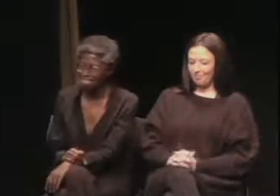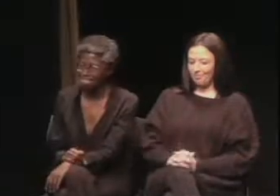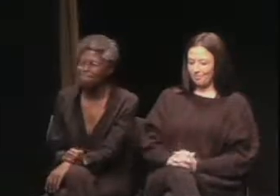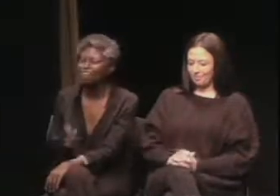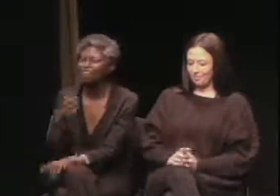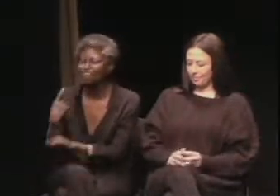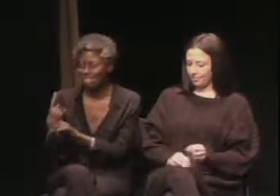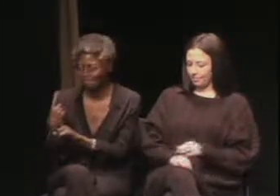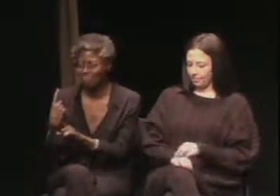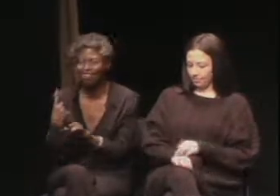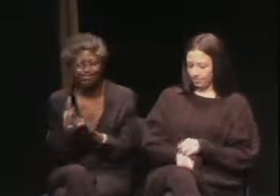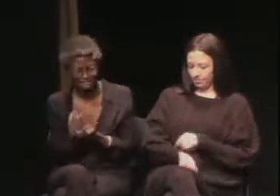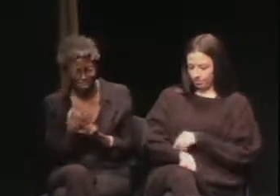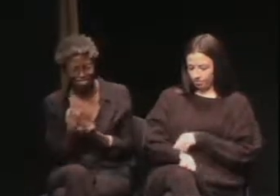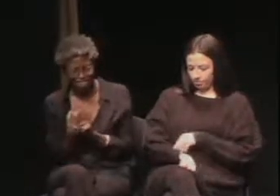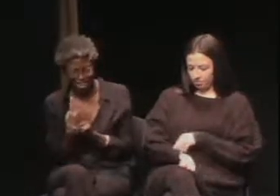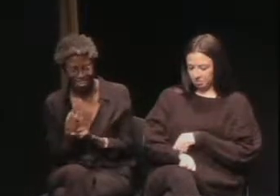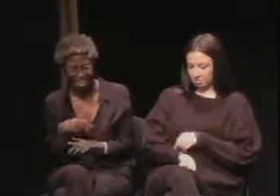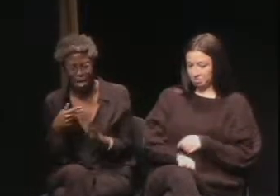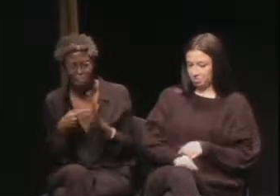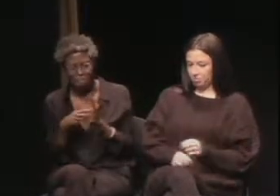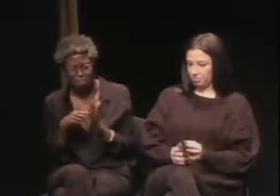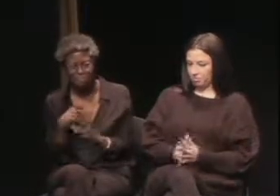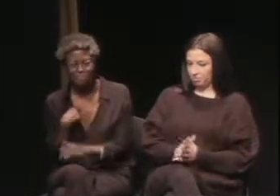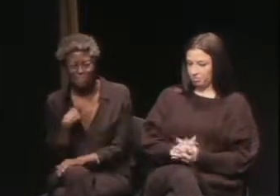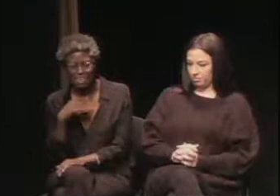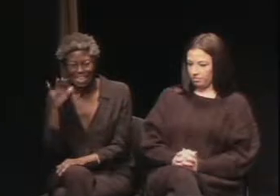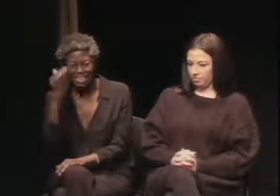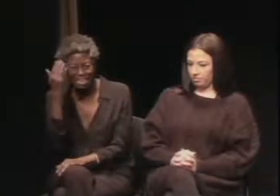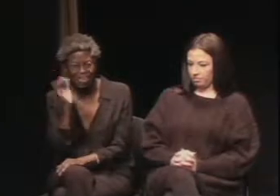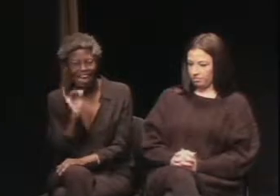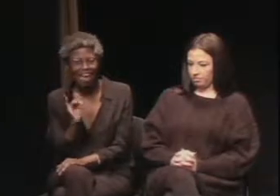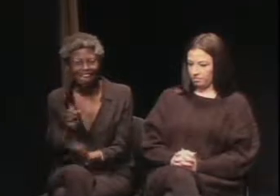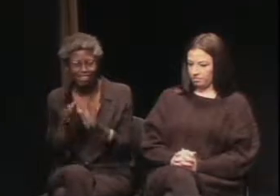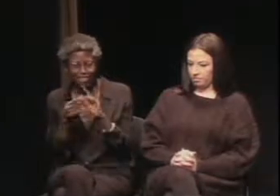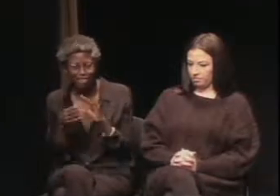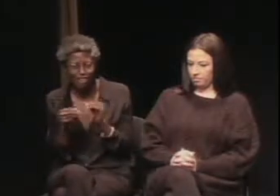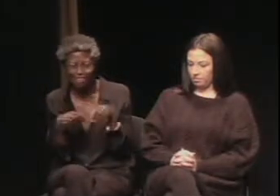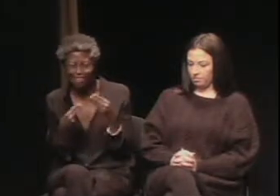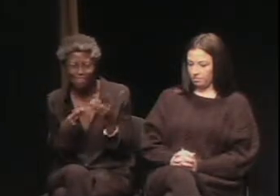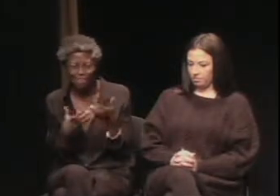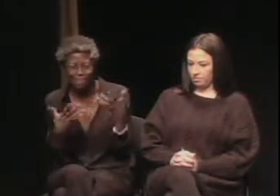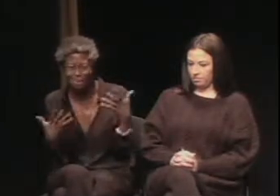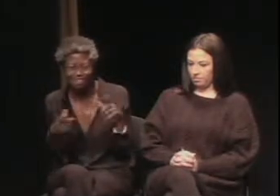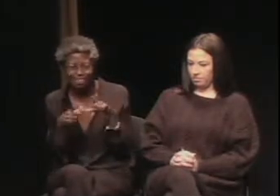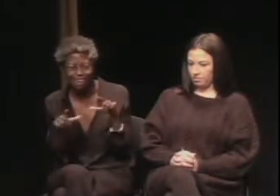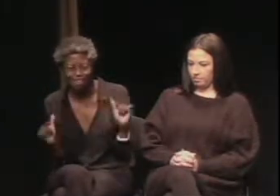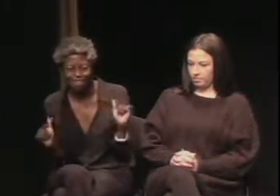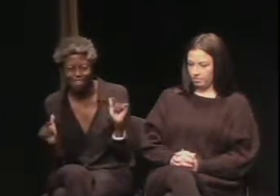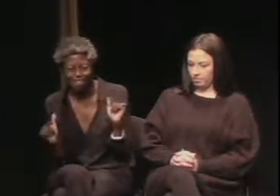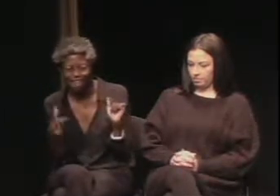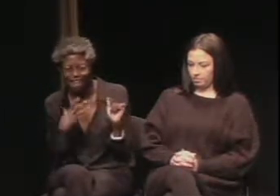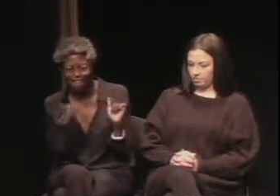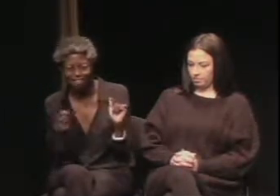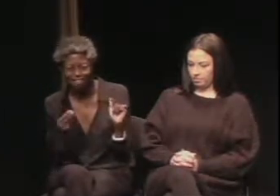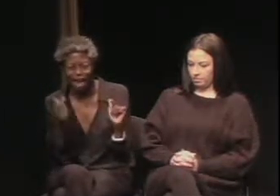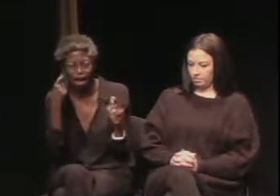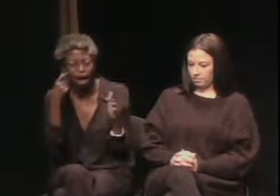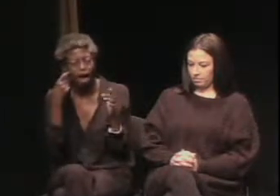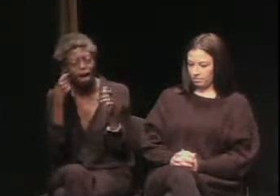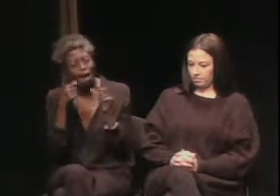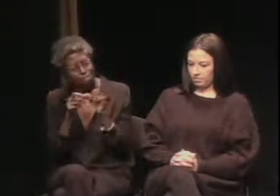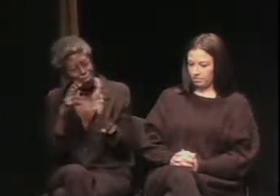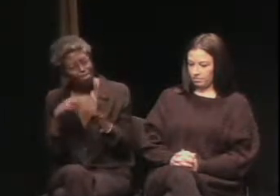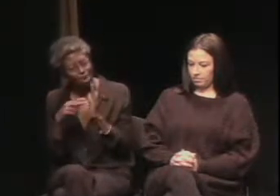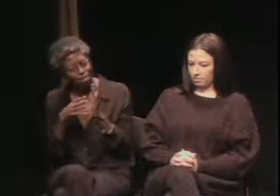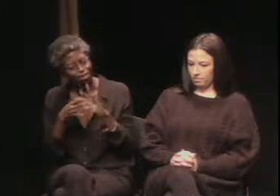Right, right. I mean, it seems like these stories gave you so much language. Mm. And I remember reading these stories and